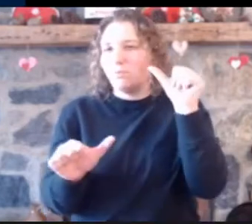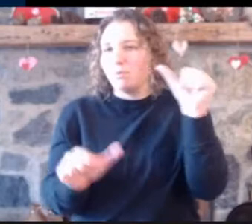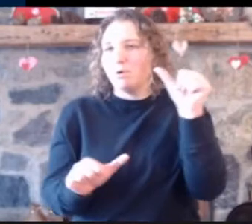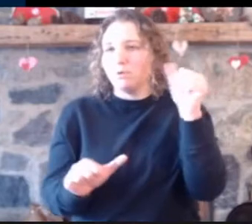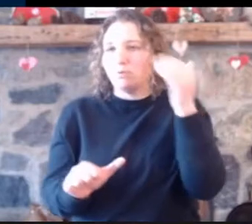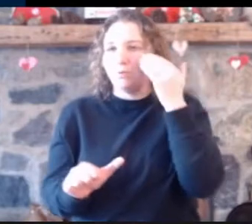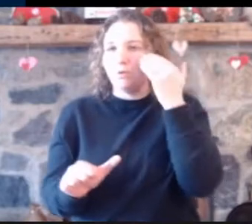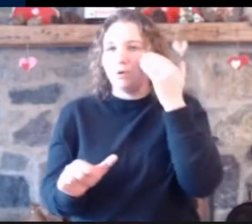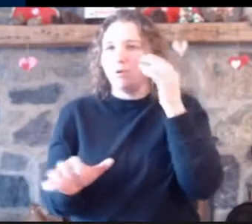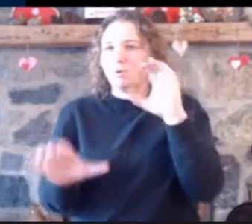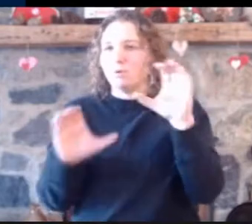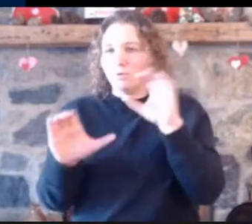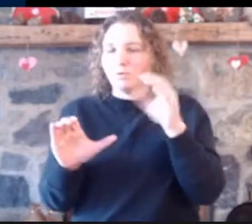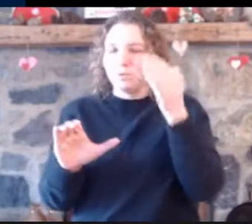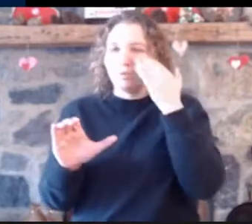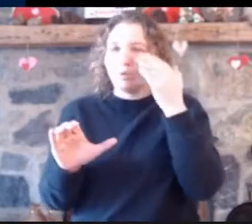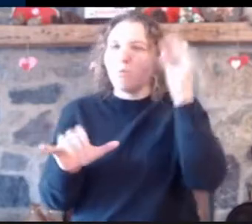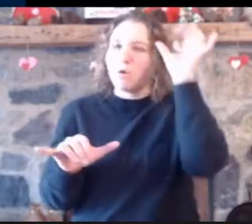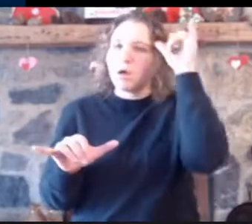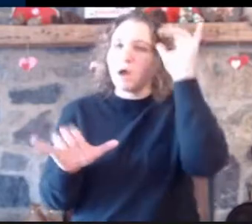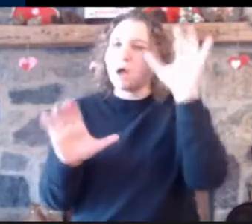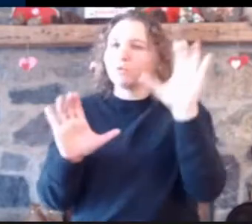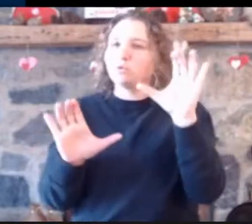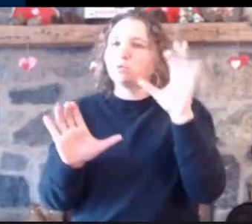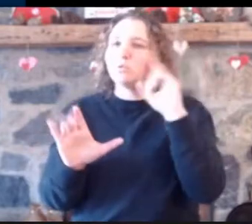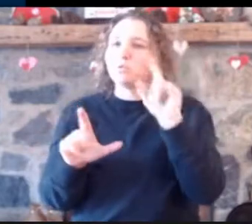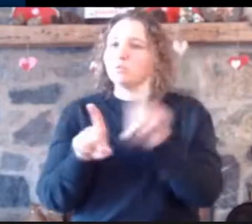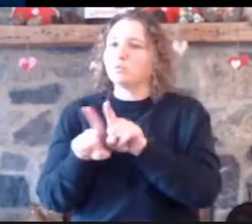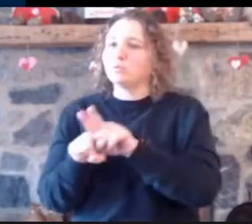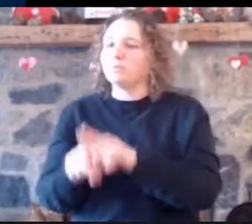I know, you suspect cows do this too, but